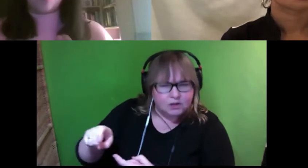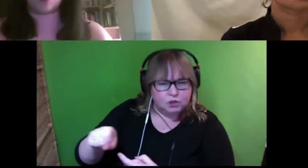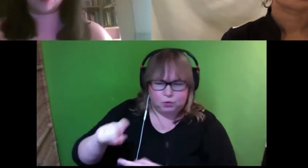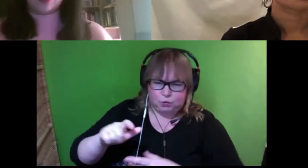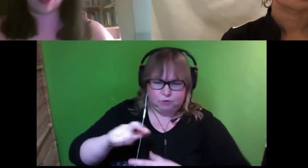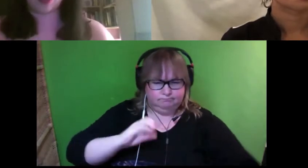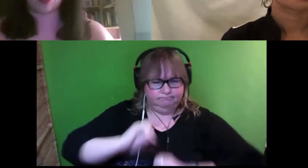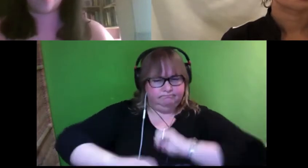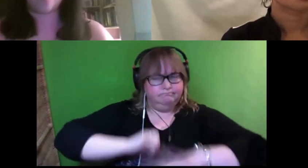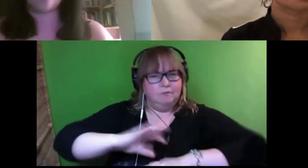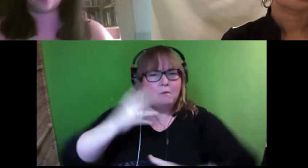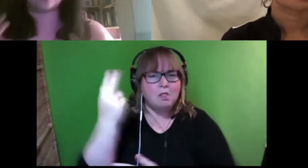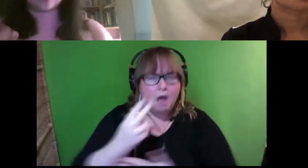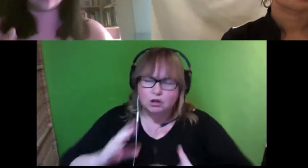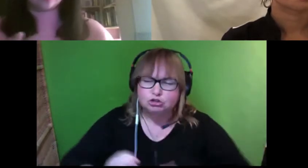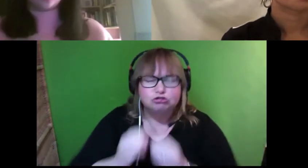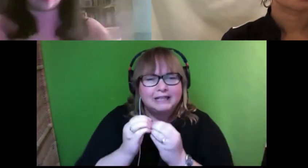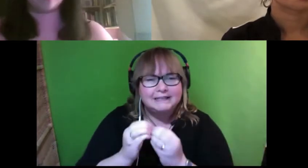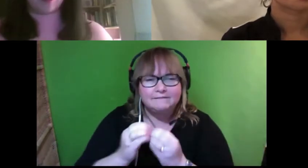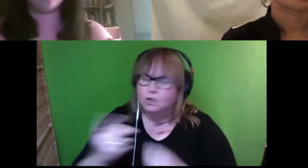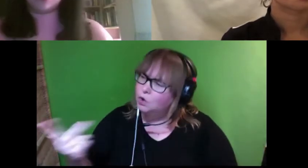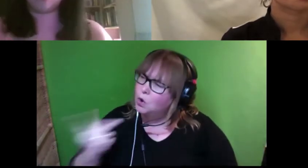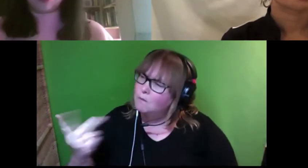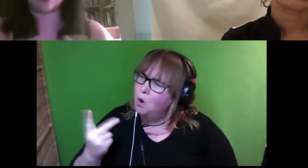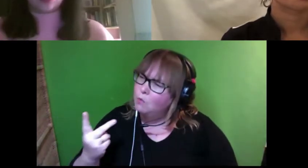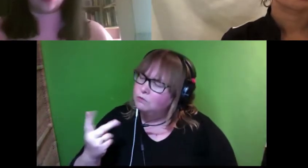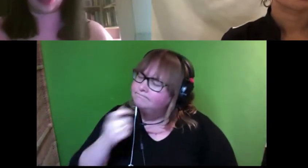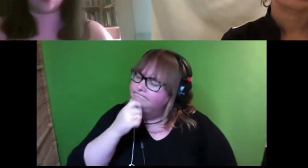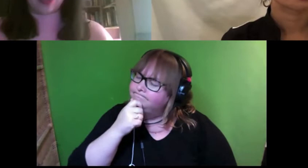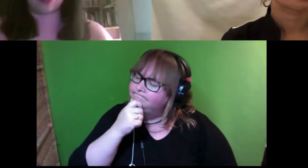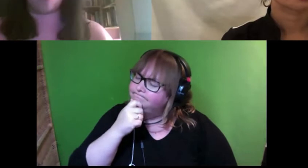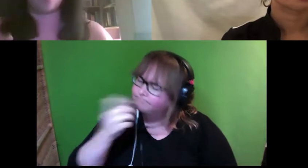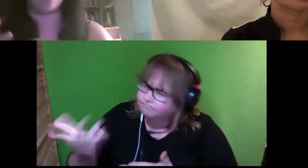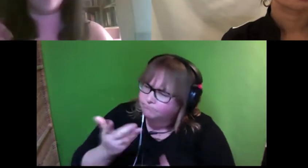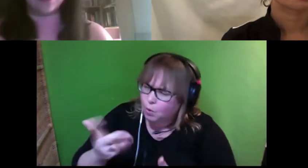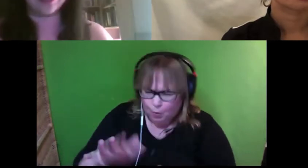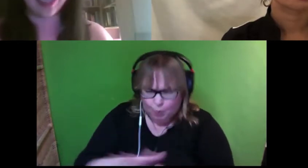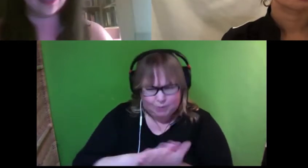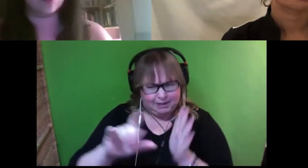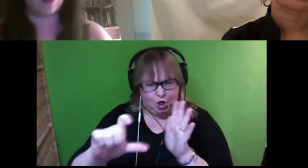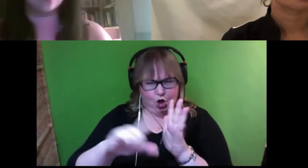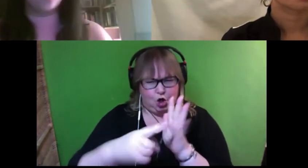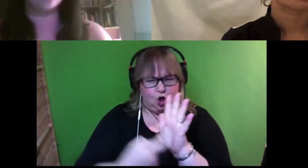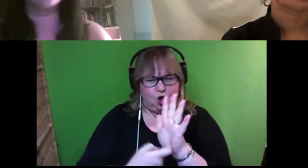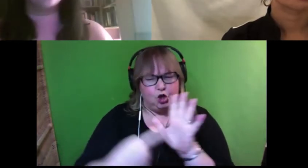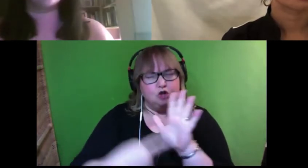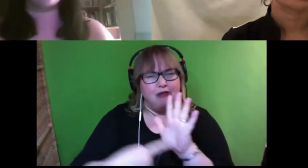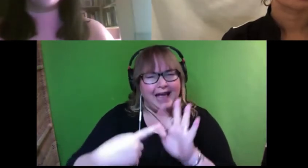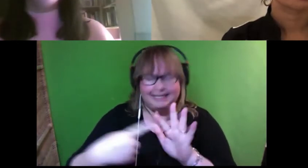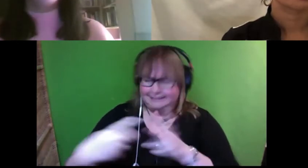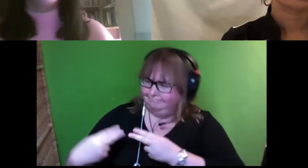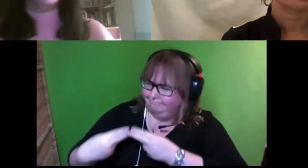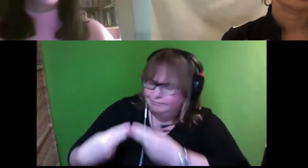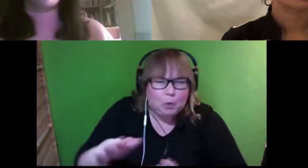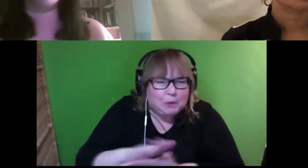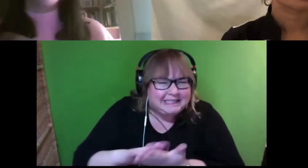we both are seeking to expand what it means to curate, and we're not really satisfied with